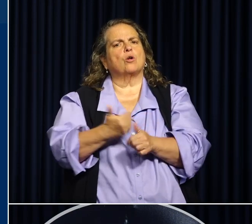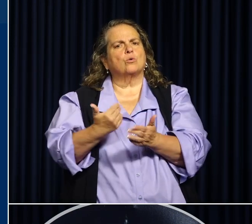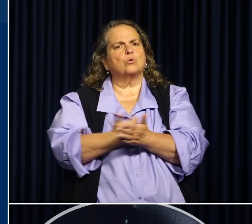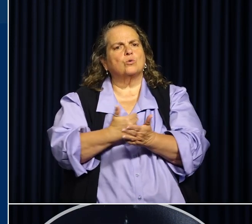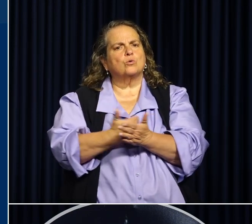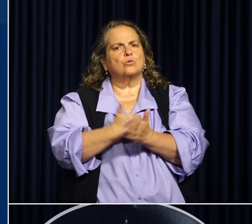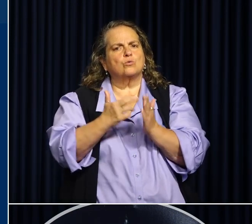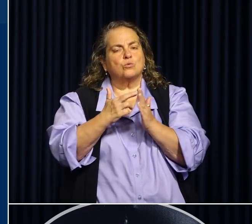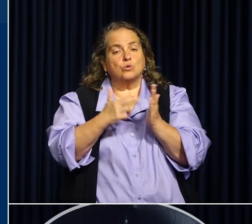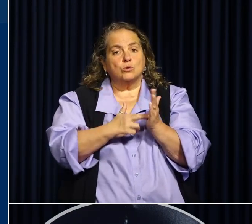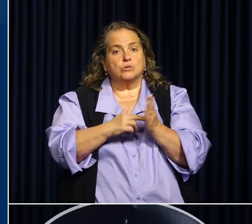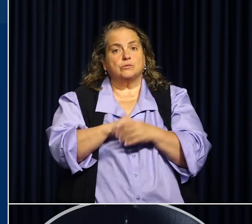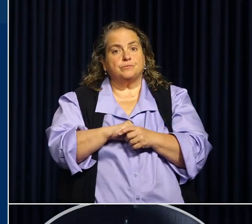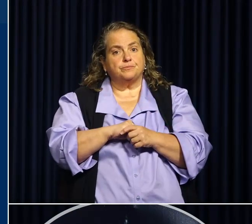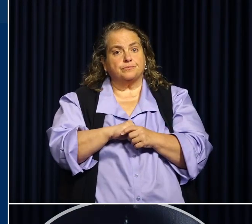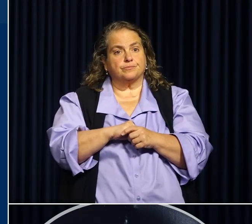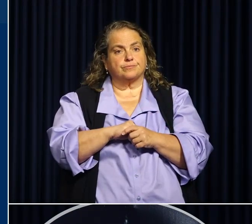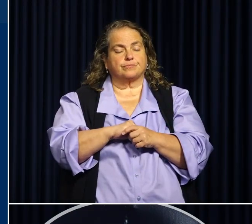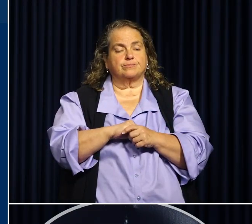rules.